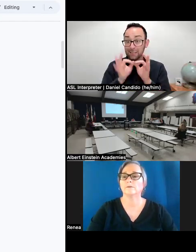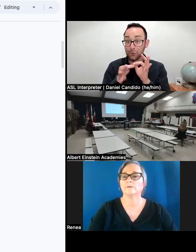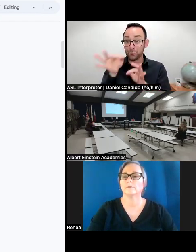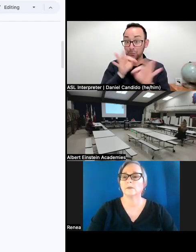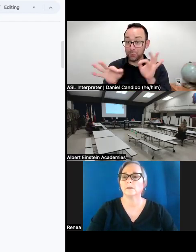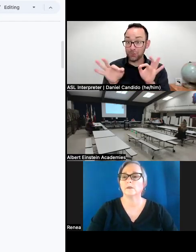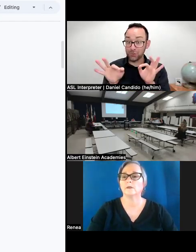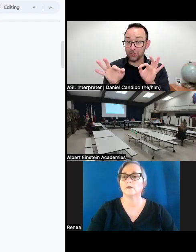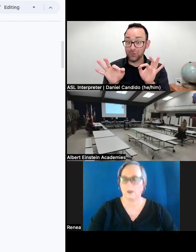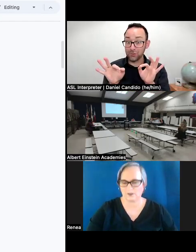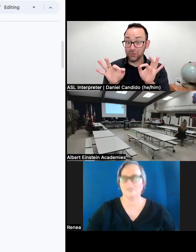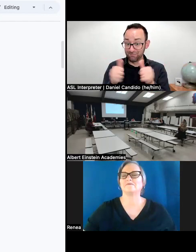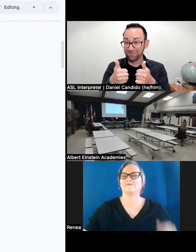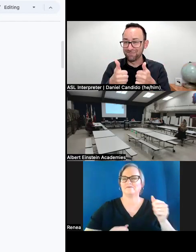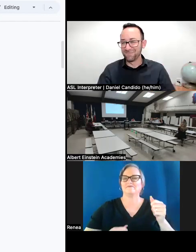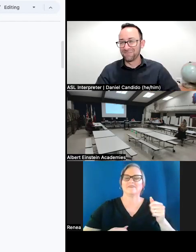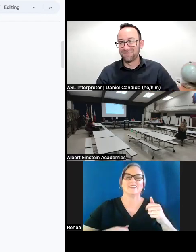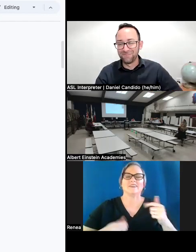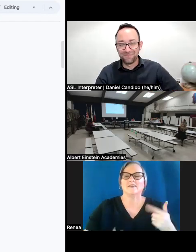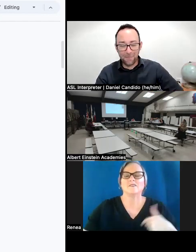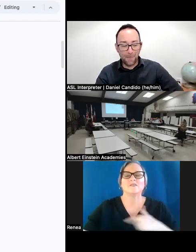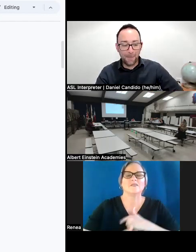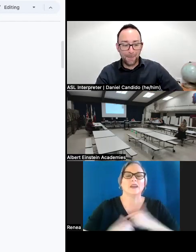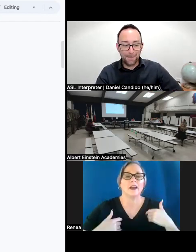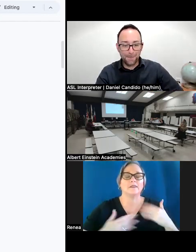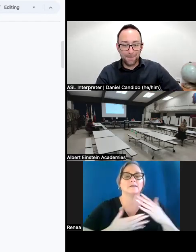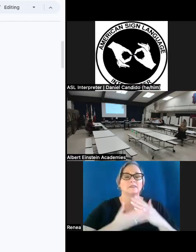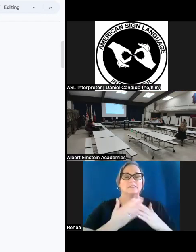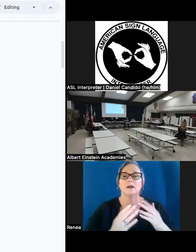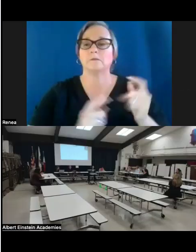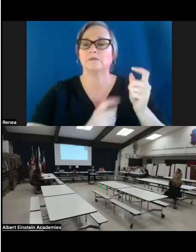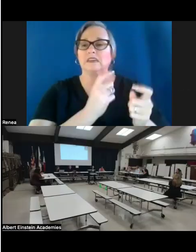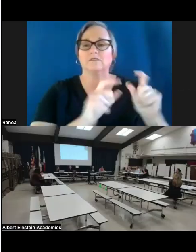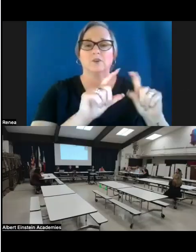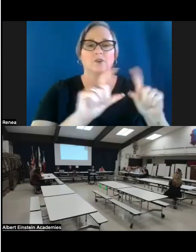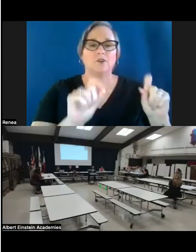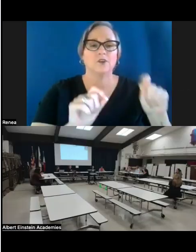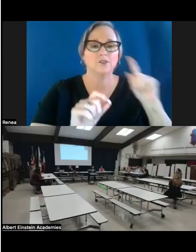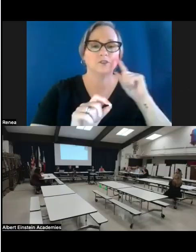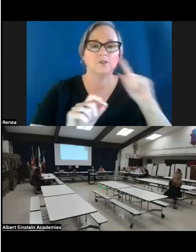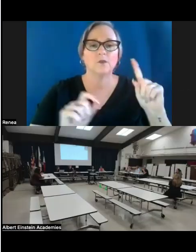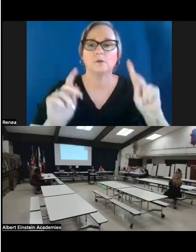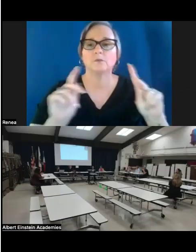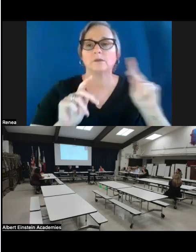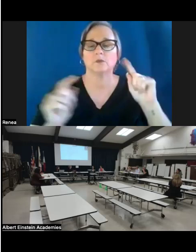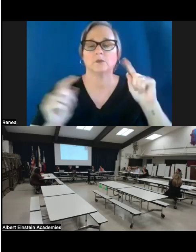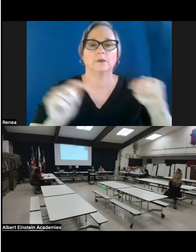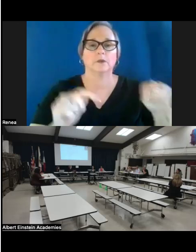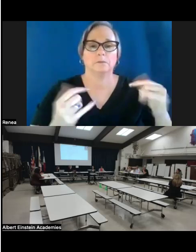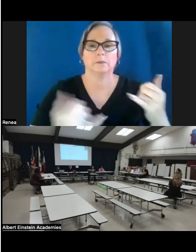cards for 12 people that have attended this year. So you attended it for